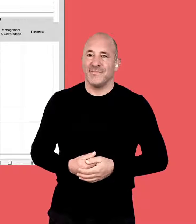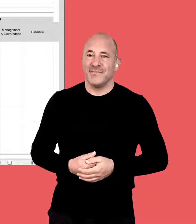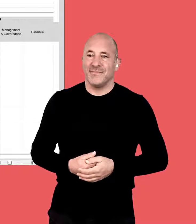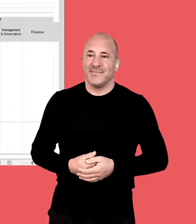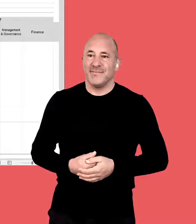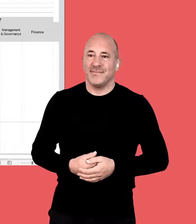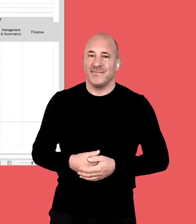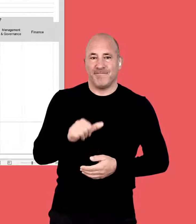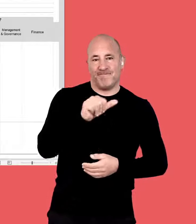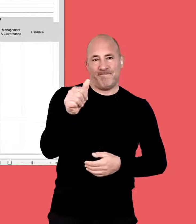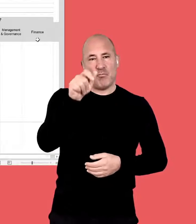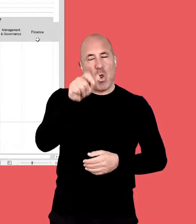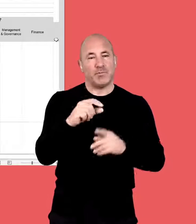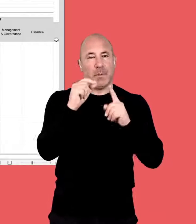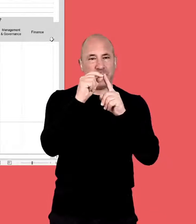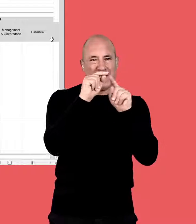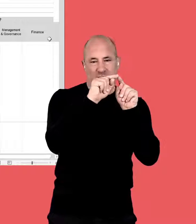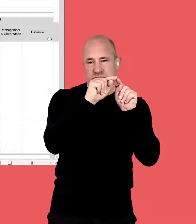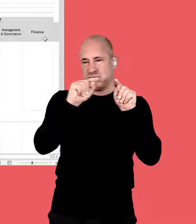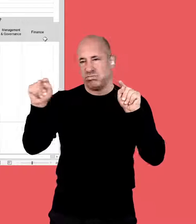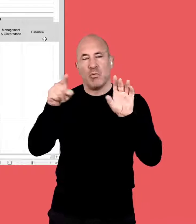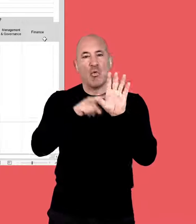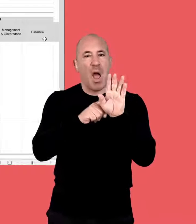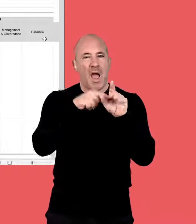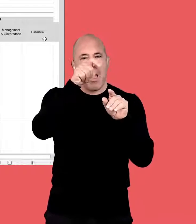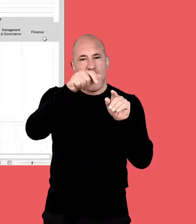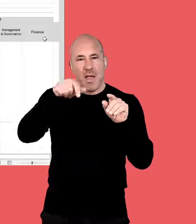For columns P through to Y,